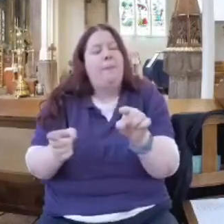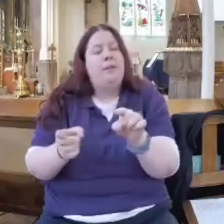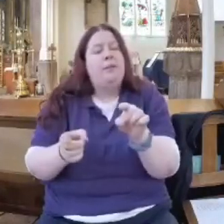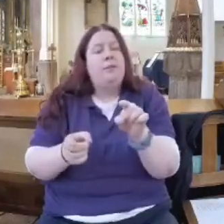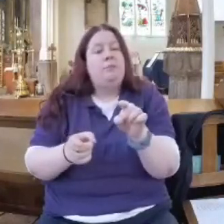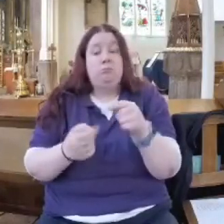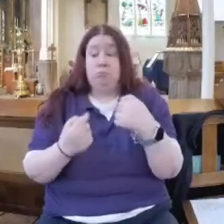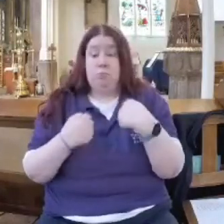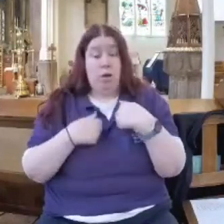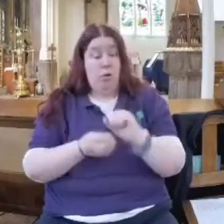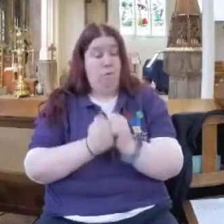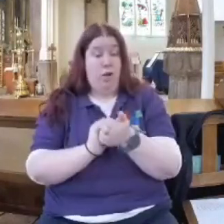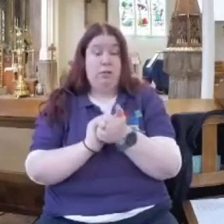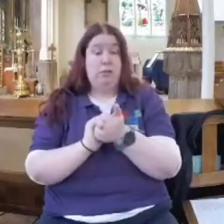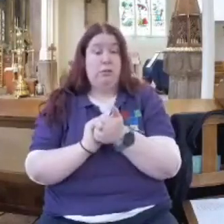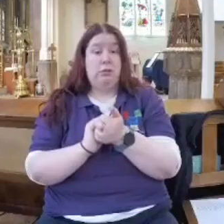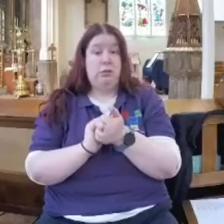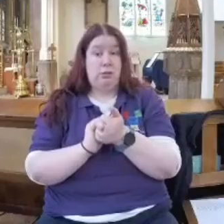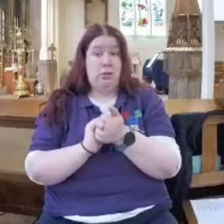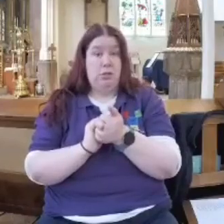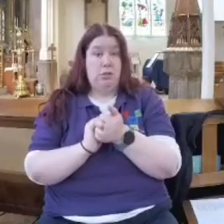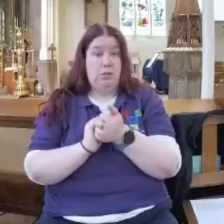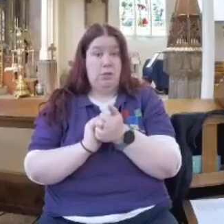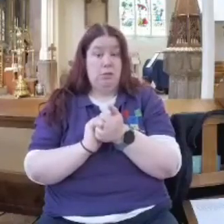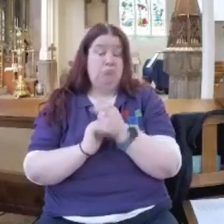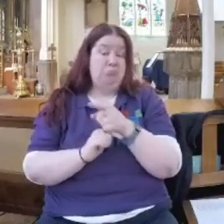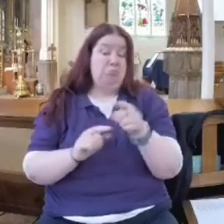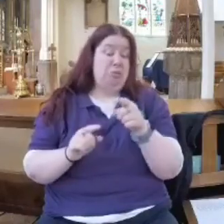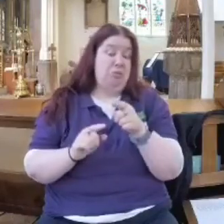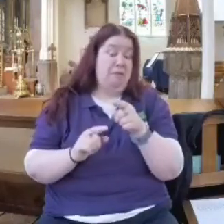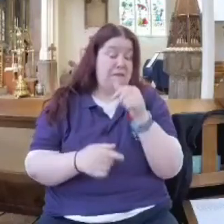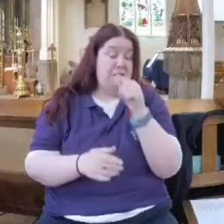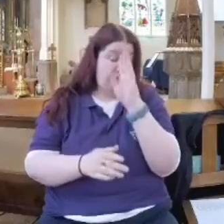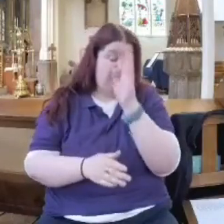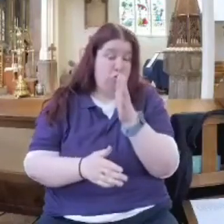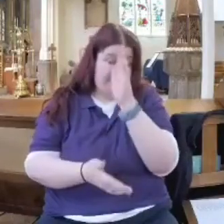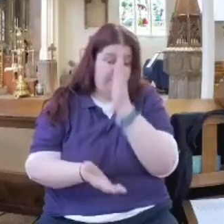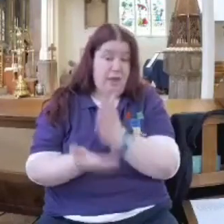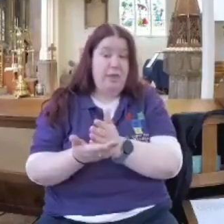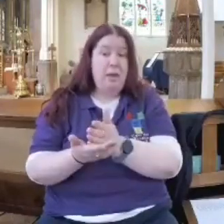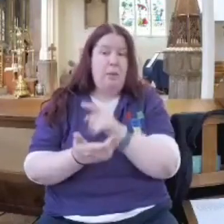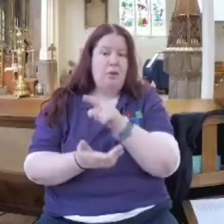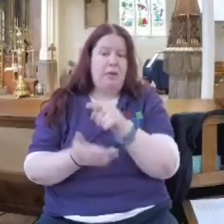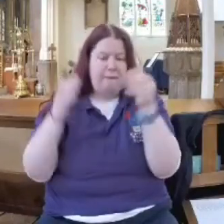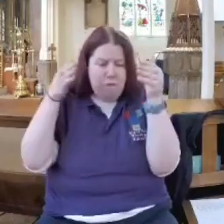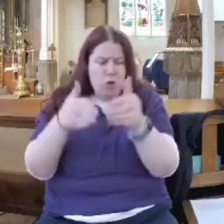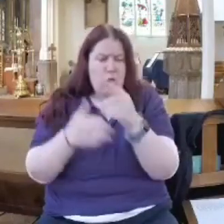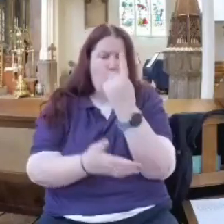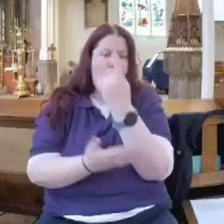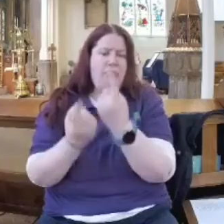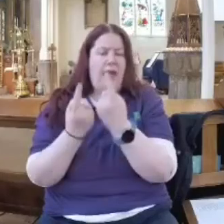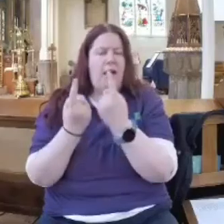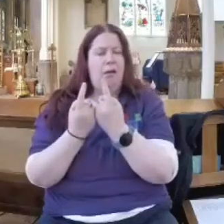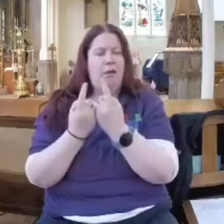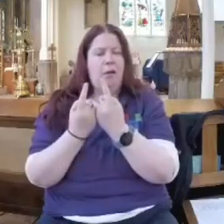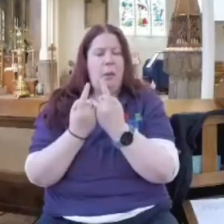Amongst my own friends, the main reason that they do not take faith seriously is because they focus on a single issue, and that